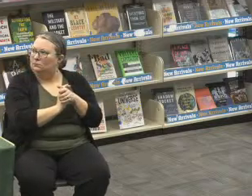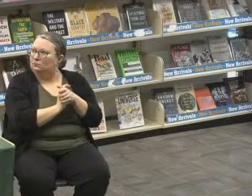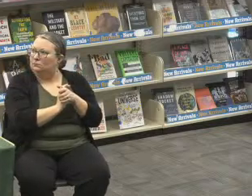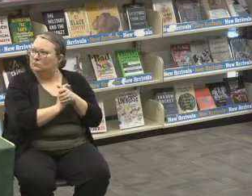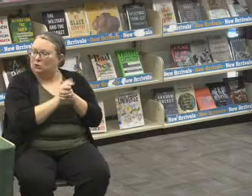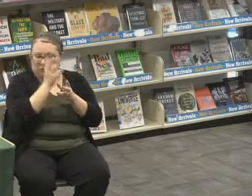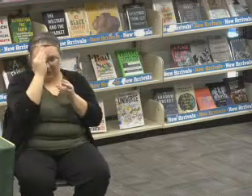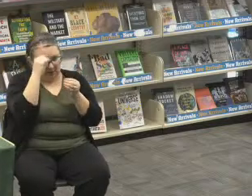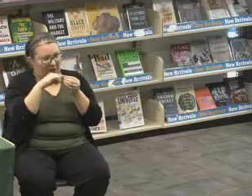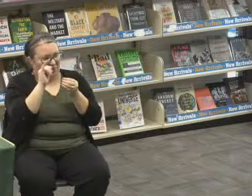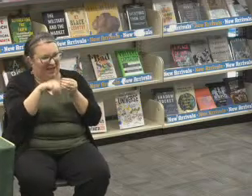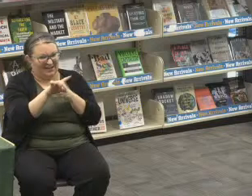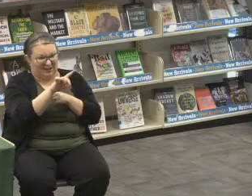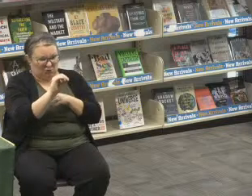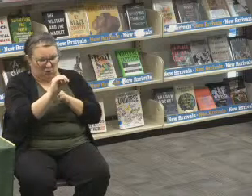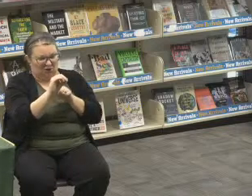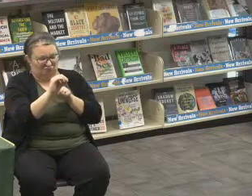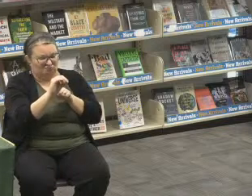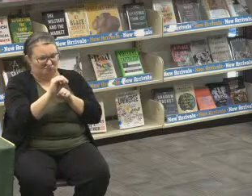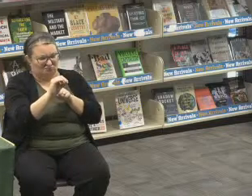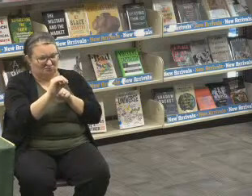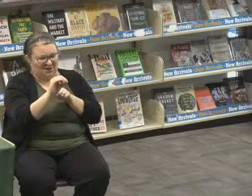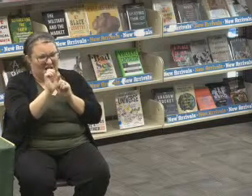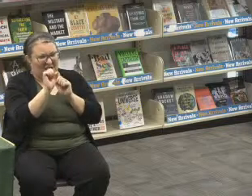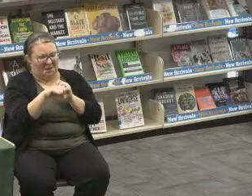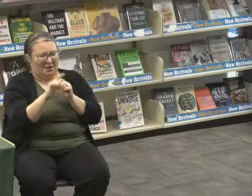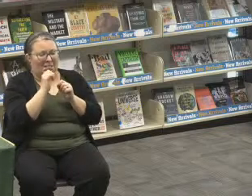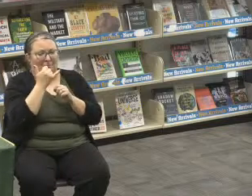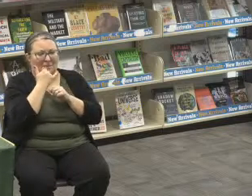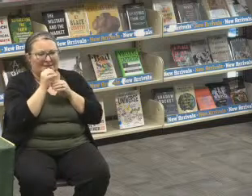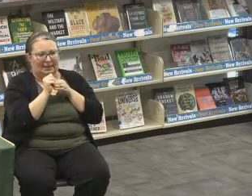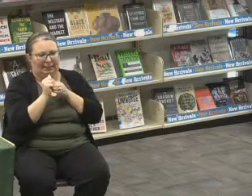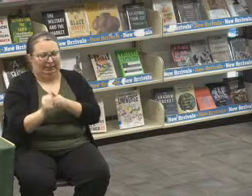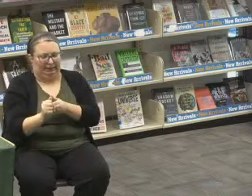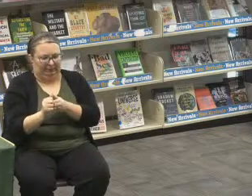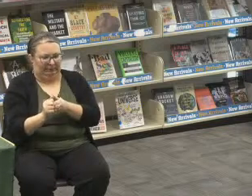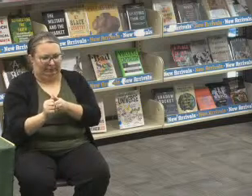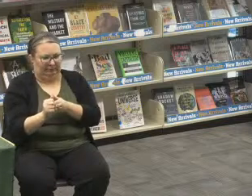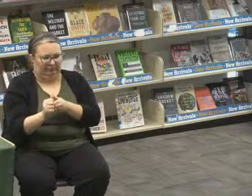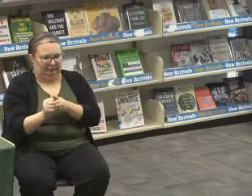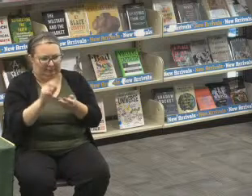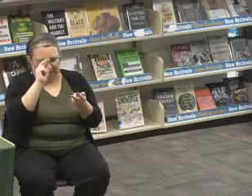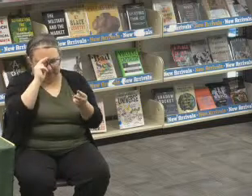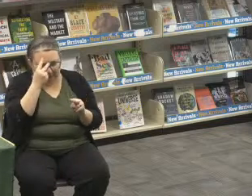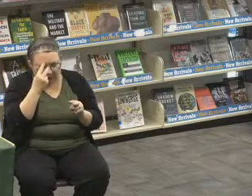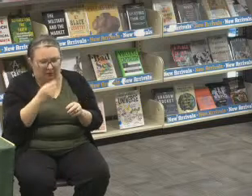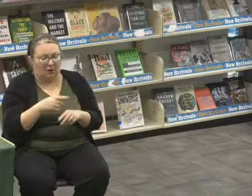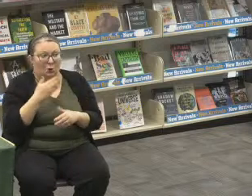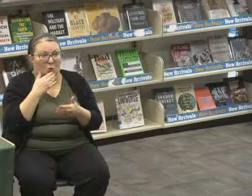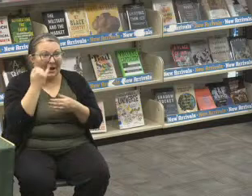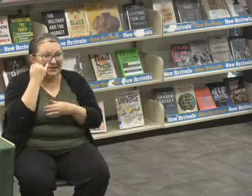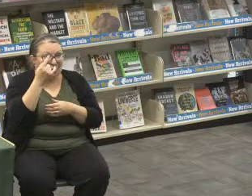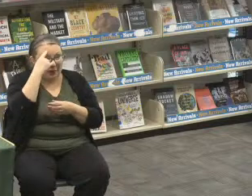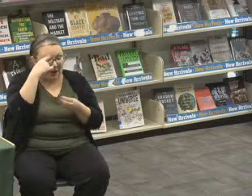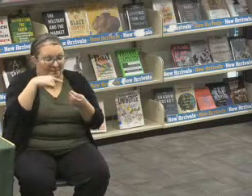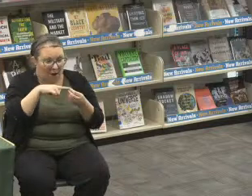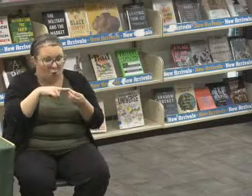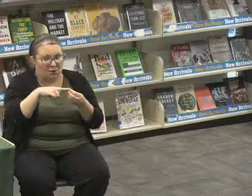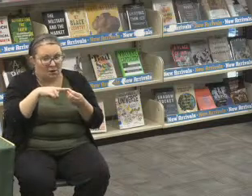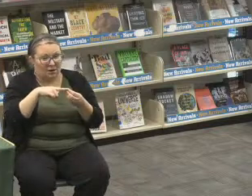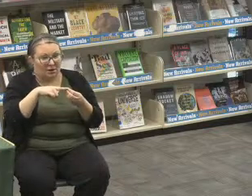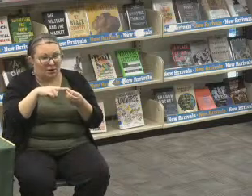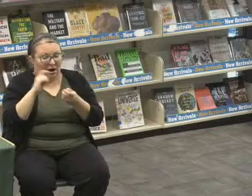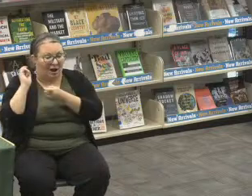To think about this as a disorder, I think, can sometimes be a little bit misleading. What it might be a good idea to think about as far